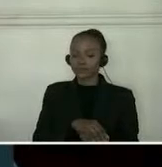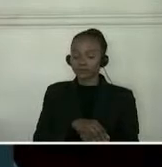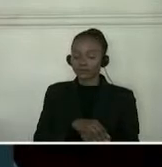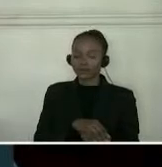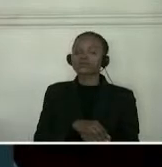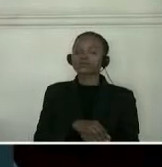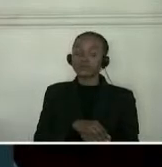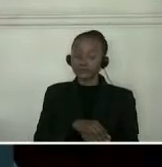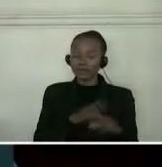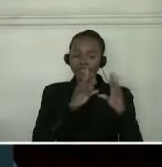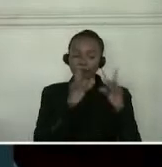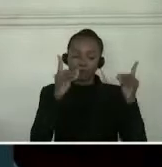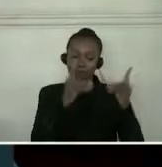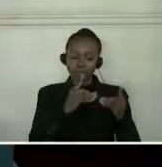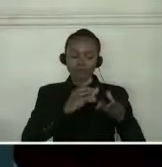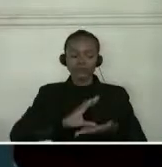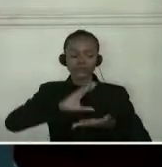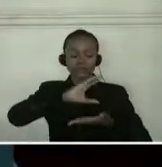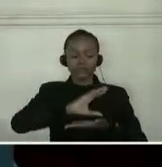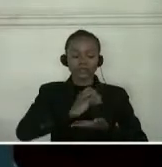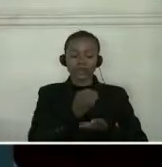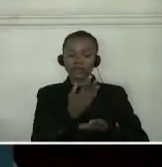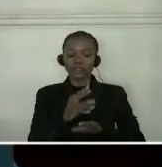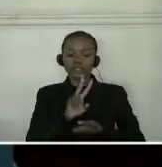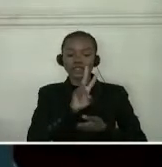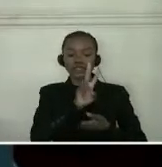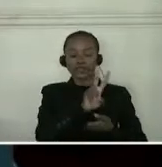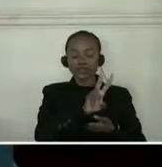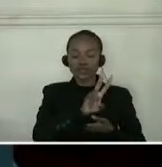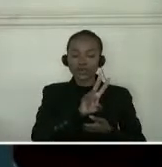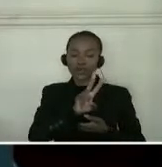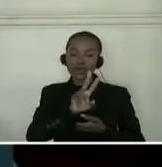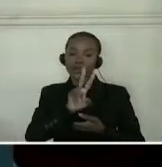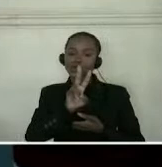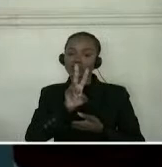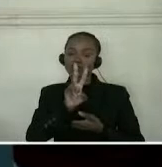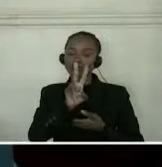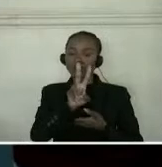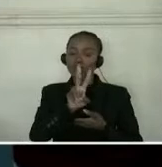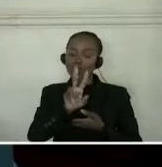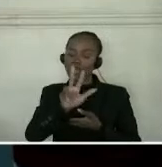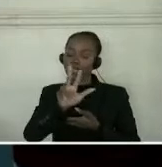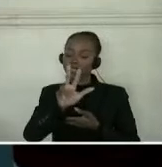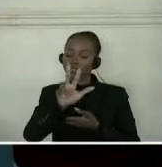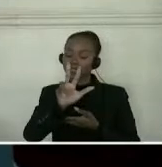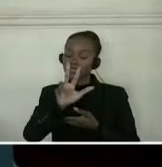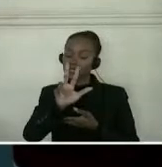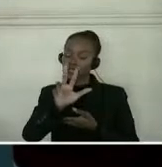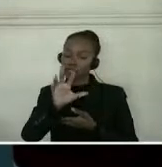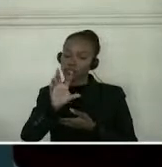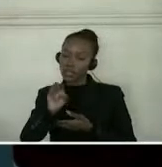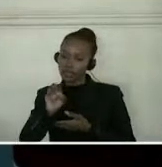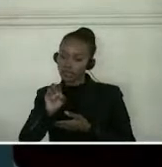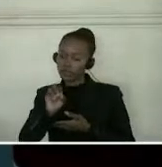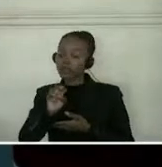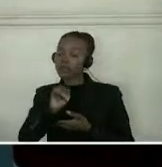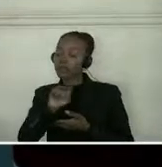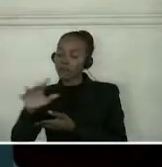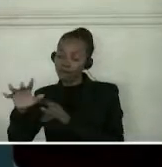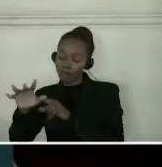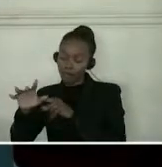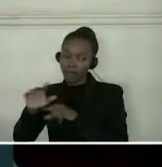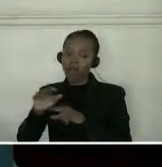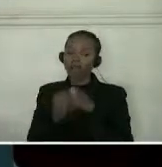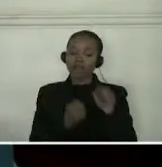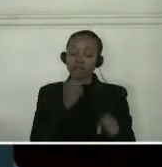the department has been allocated an amount of 2 million 280 000 ran for the 2022-2023 financial